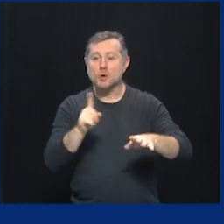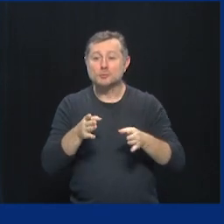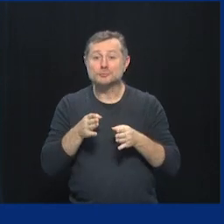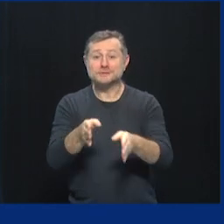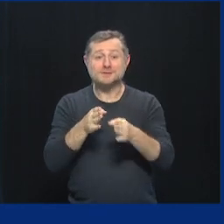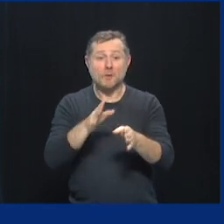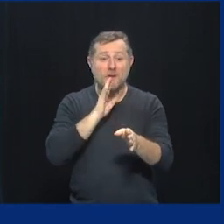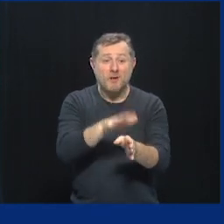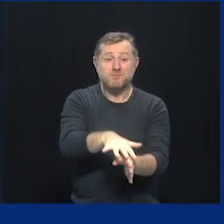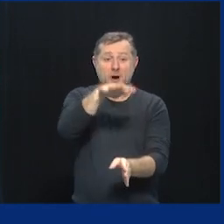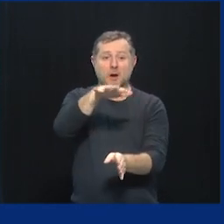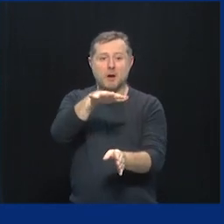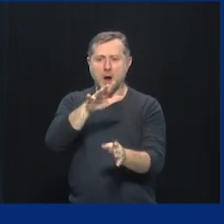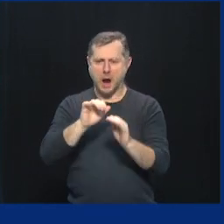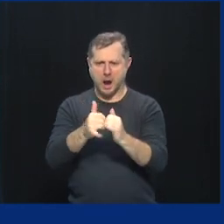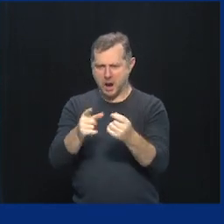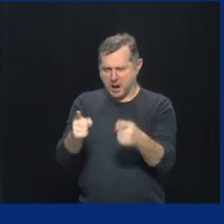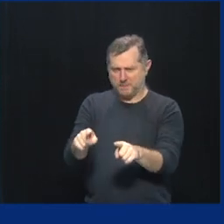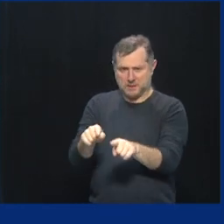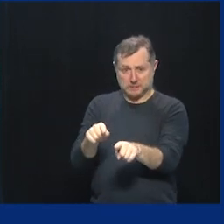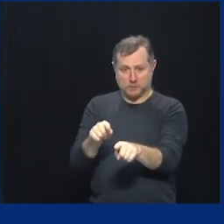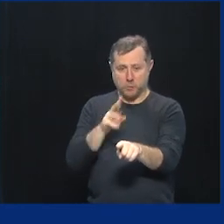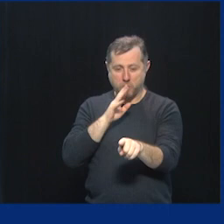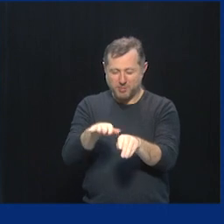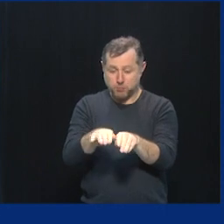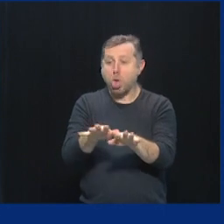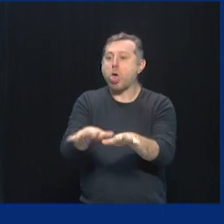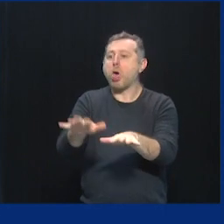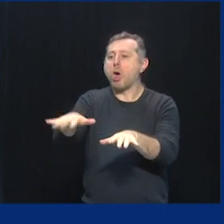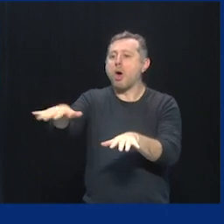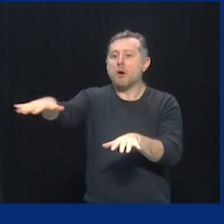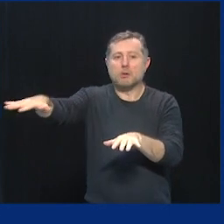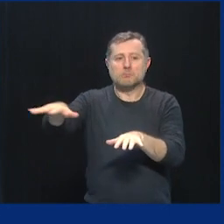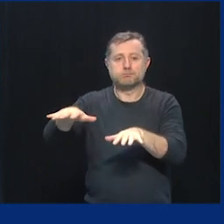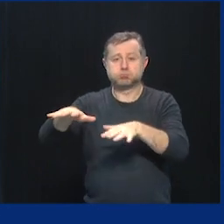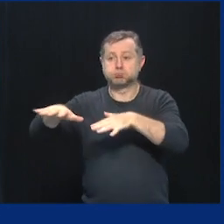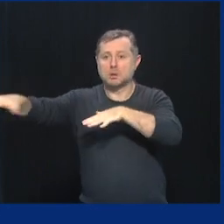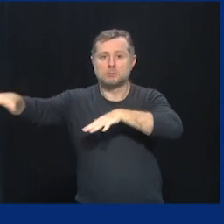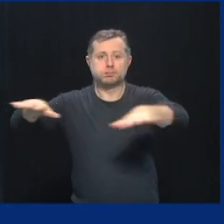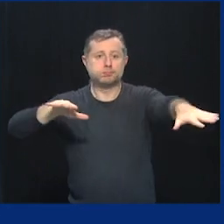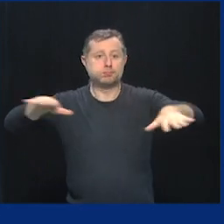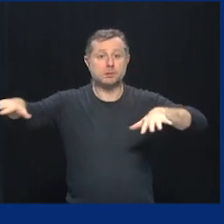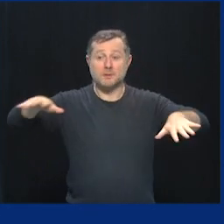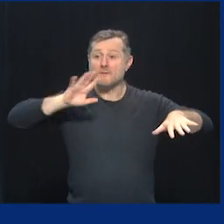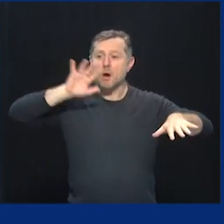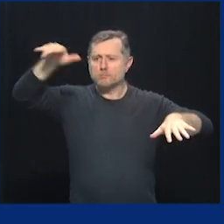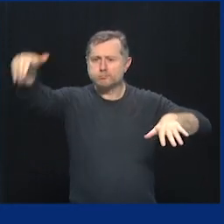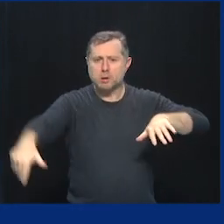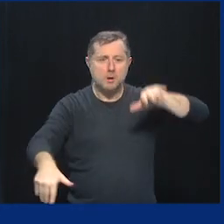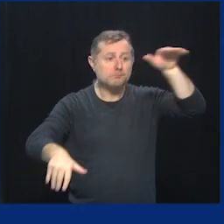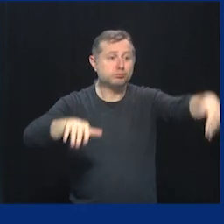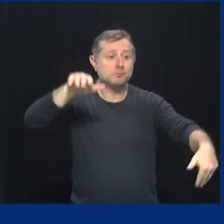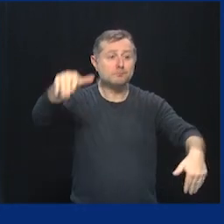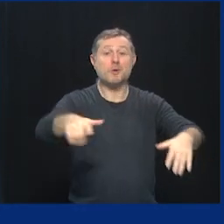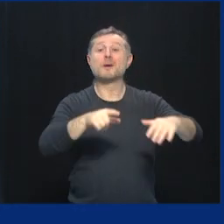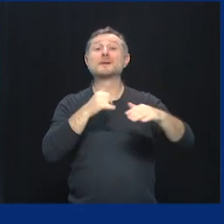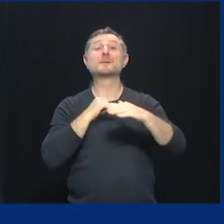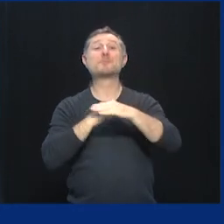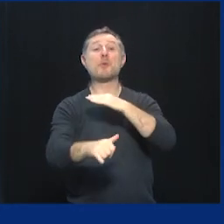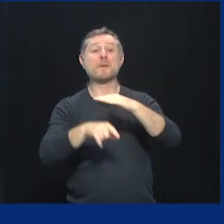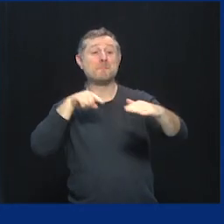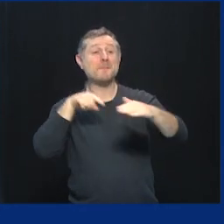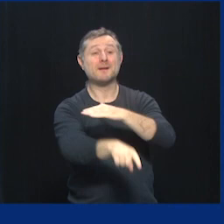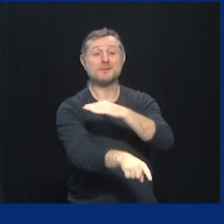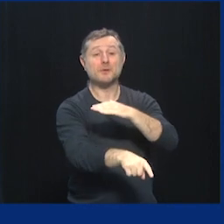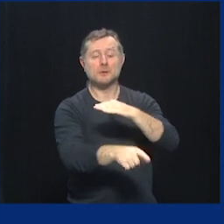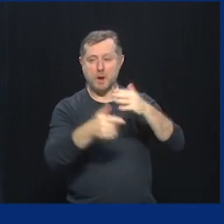water rushes down, not just through the highways, but also finds its way to penetrate our subway system. And as a result, what happened